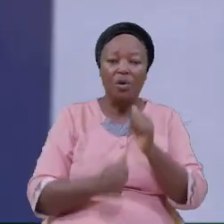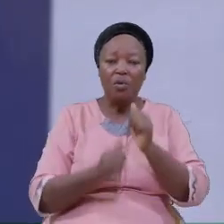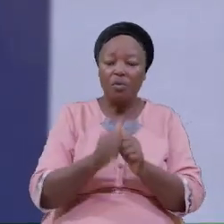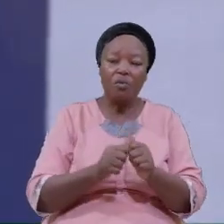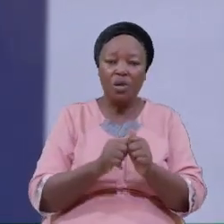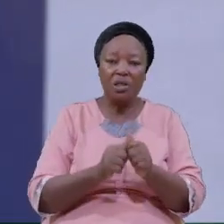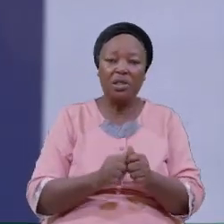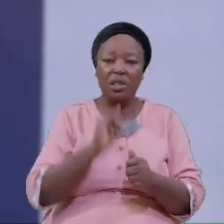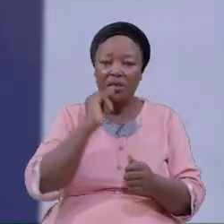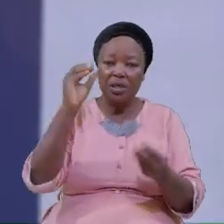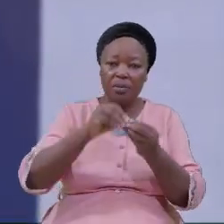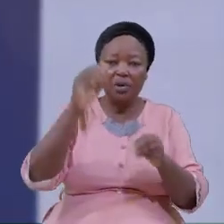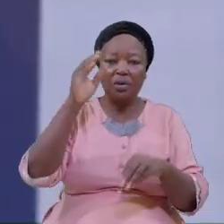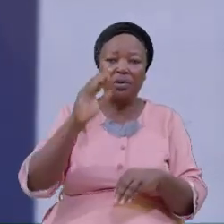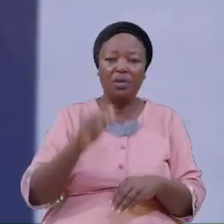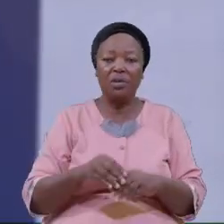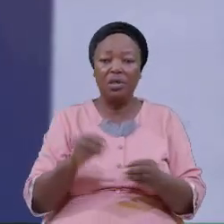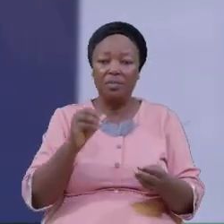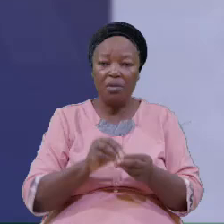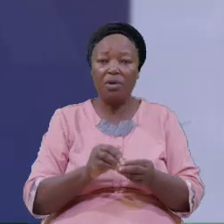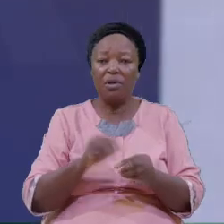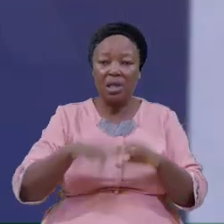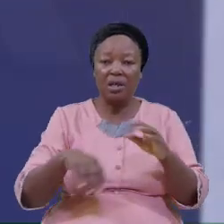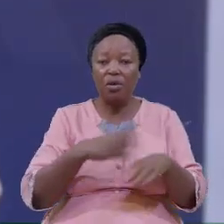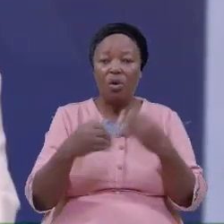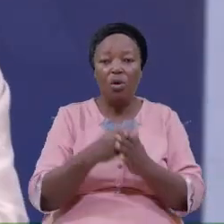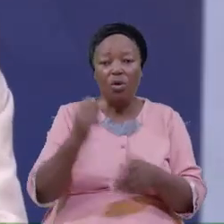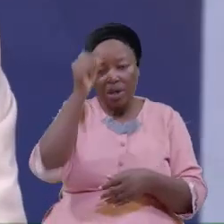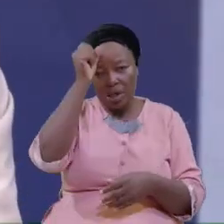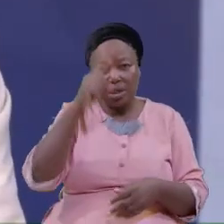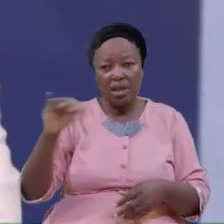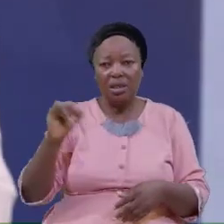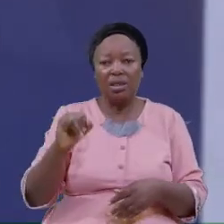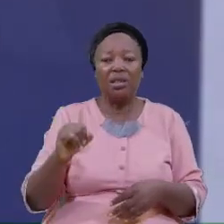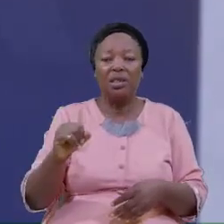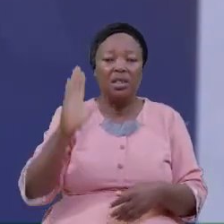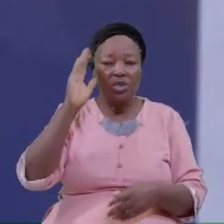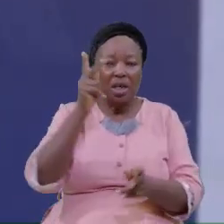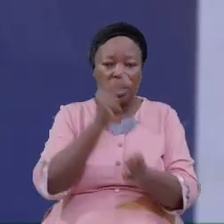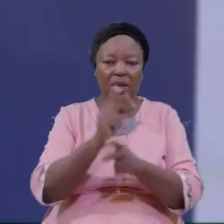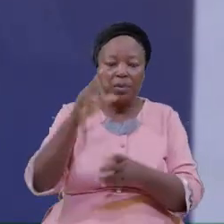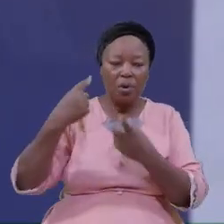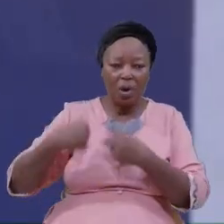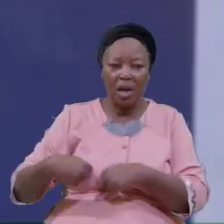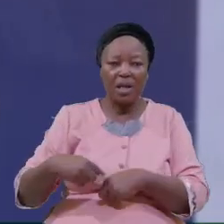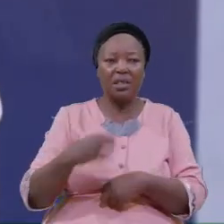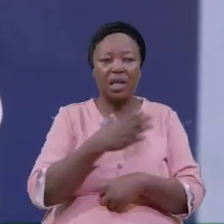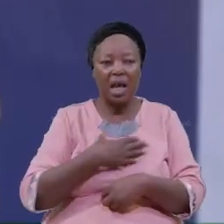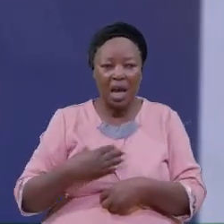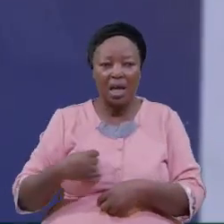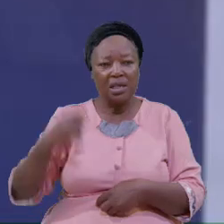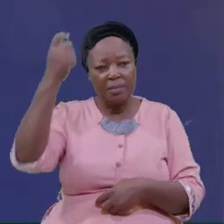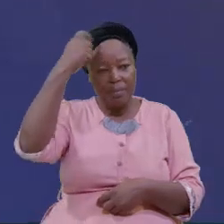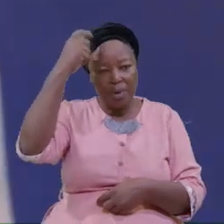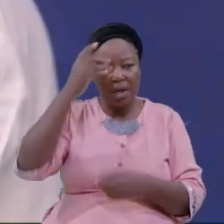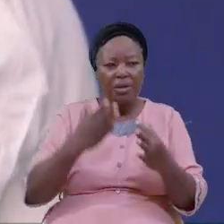all understanding, shall keep your hearts and minds through